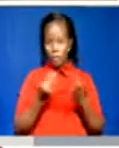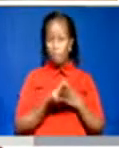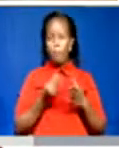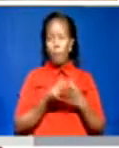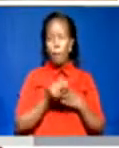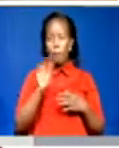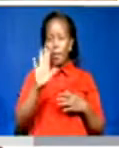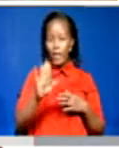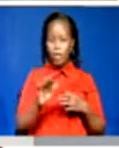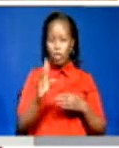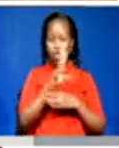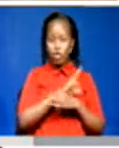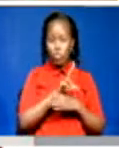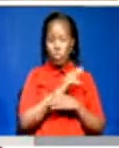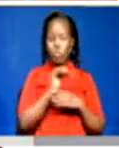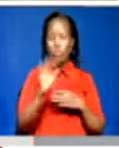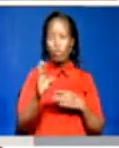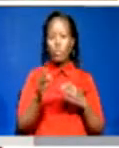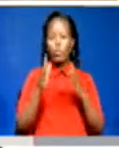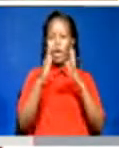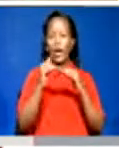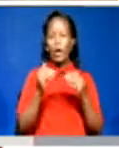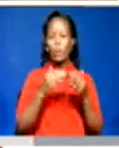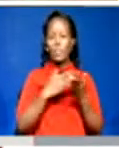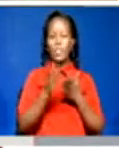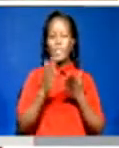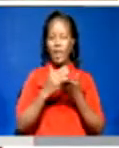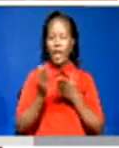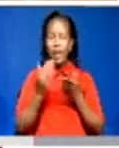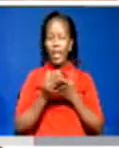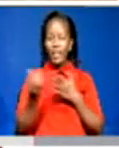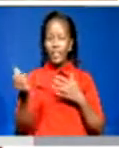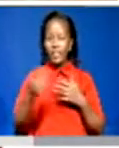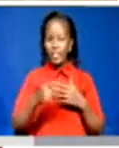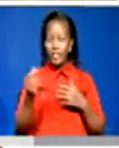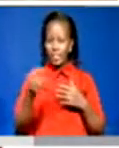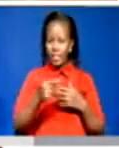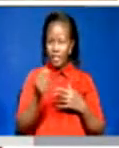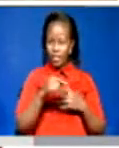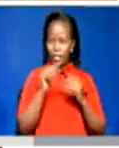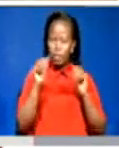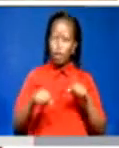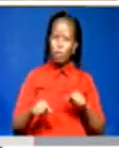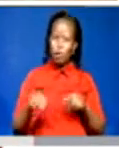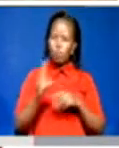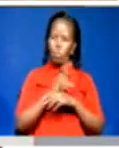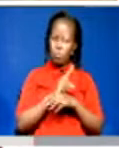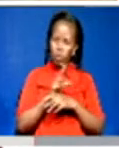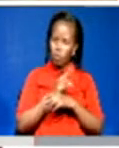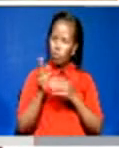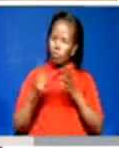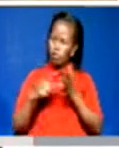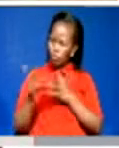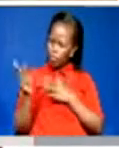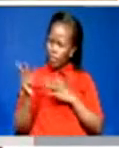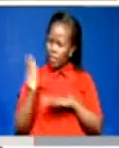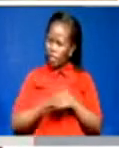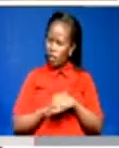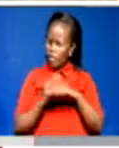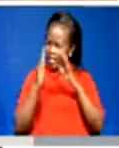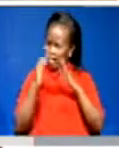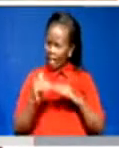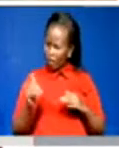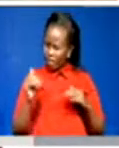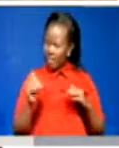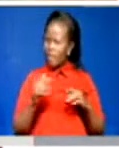could be your mortgage. And we have known quite the last couple of years, and even companies have tried to bridge that gap, but they have not been able to do